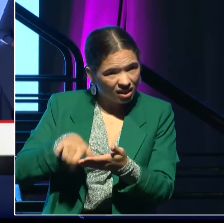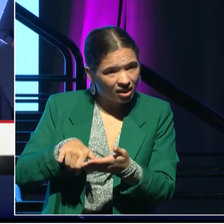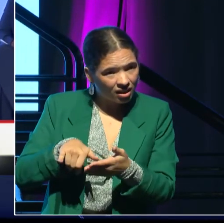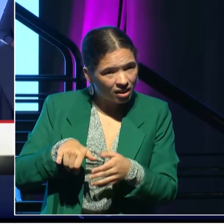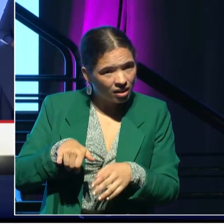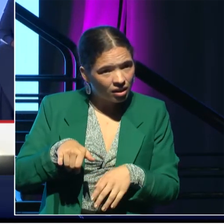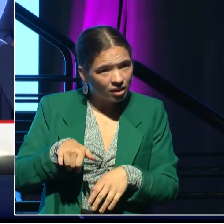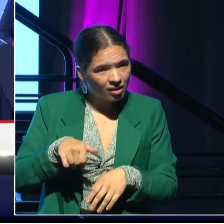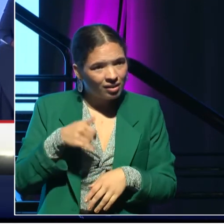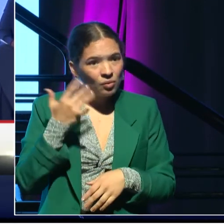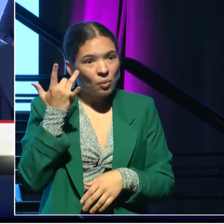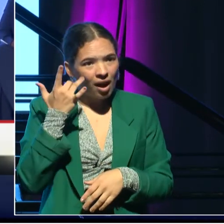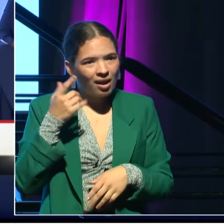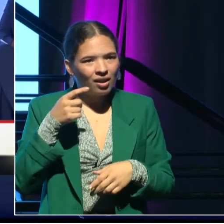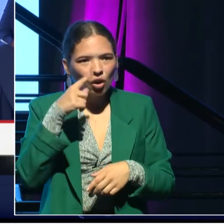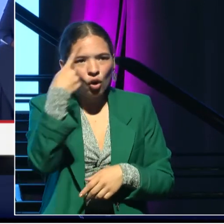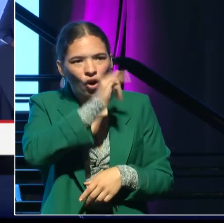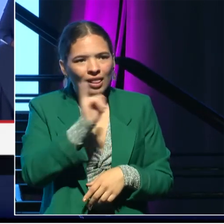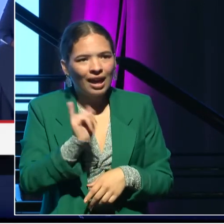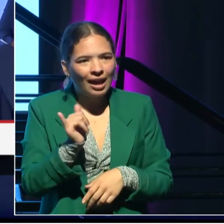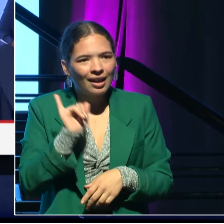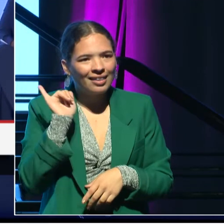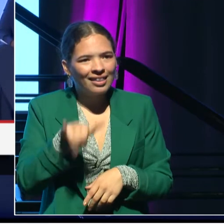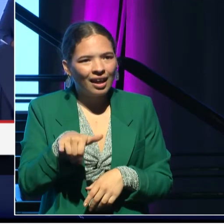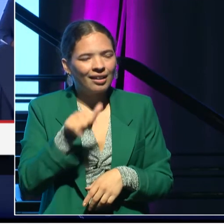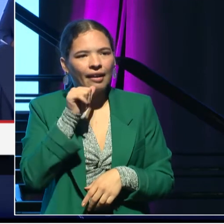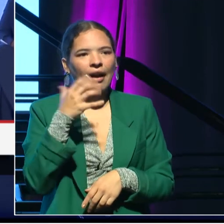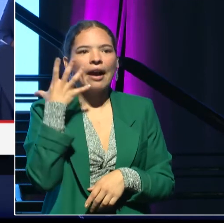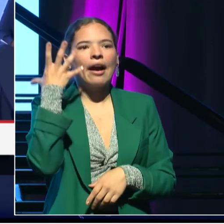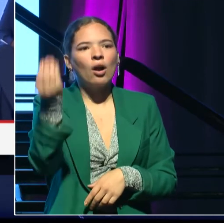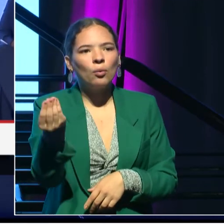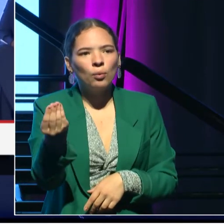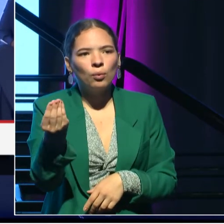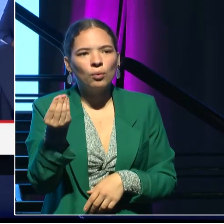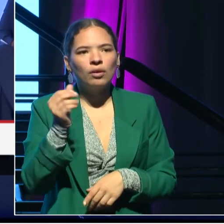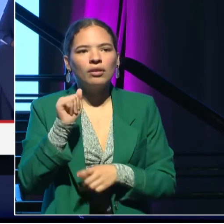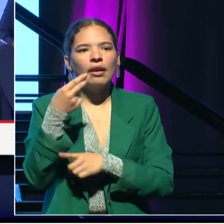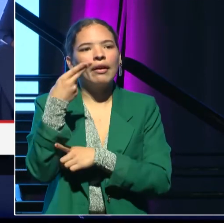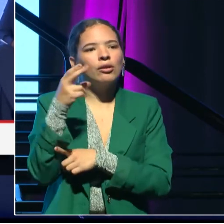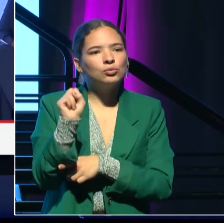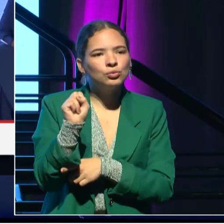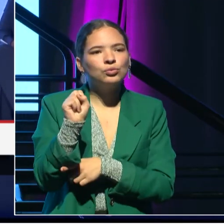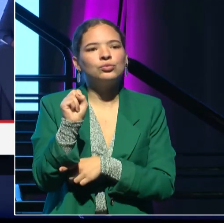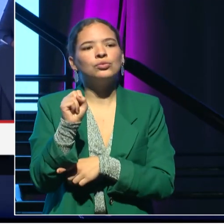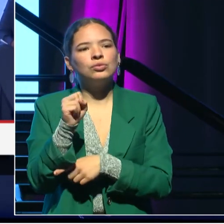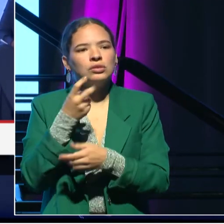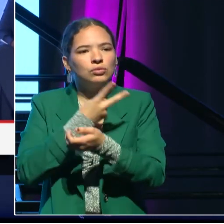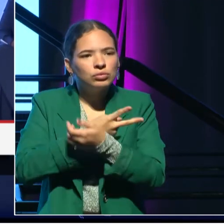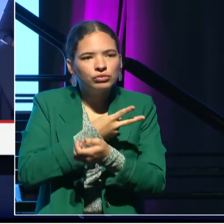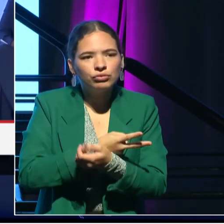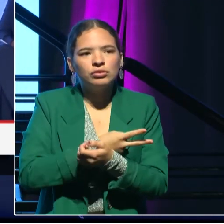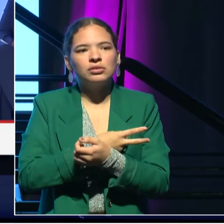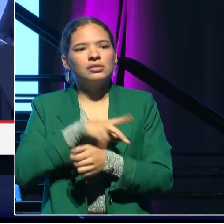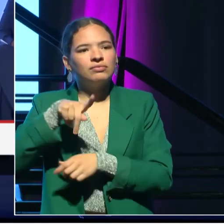don't make it out. To get a high school, bachelor's, master's, PhD, I'm legit a unicorn